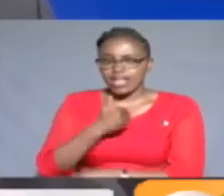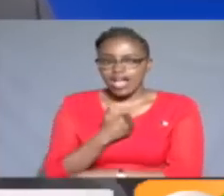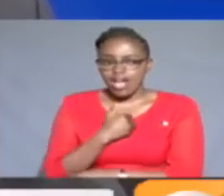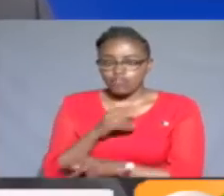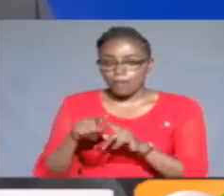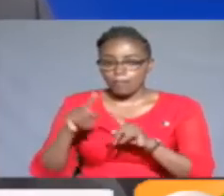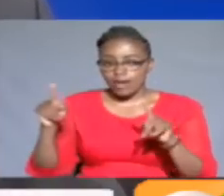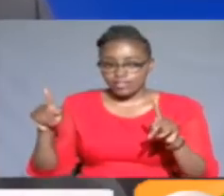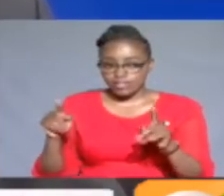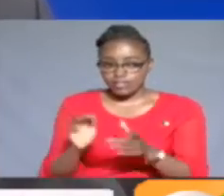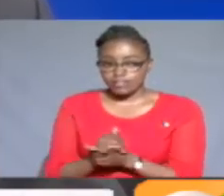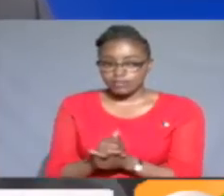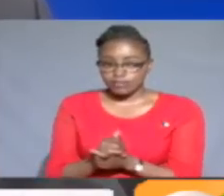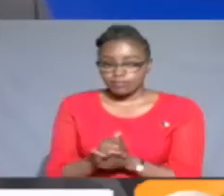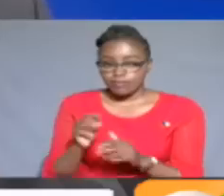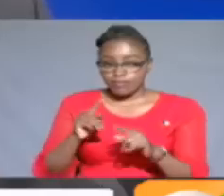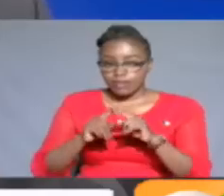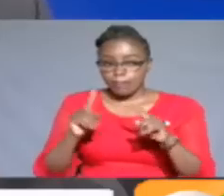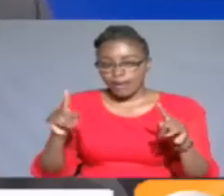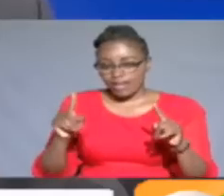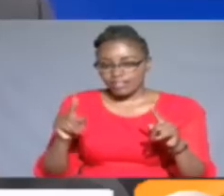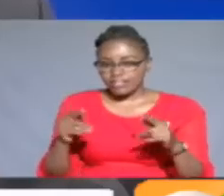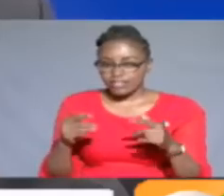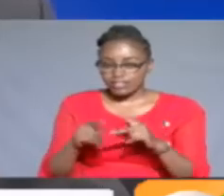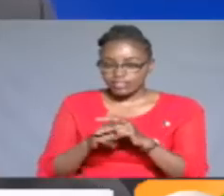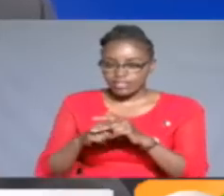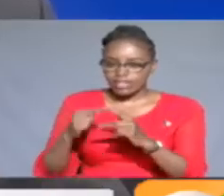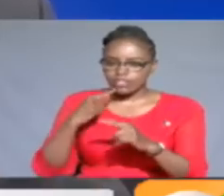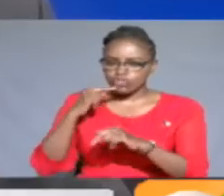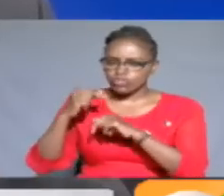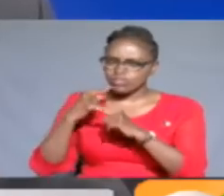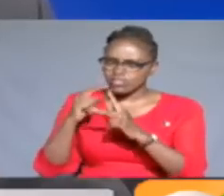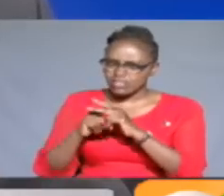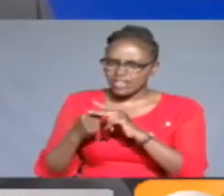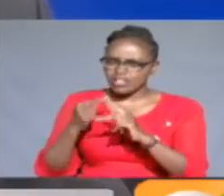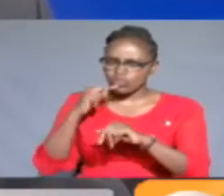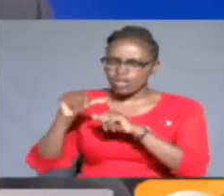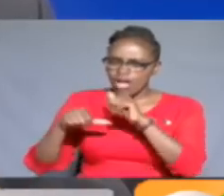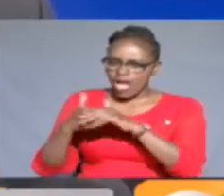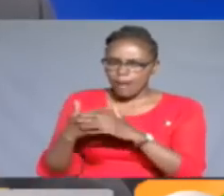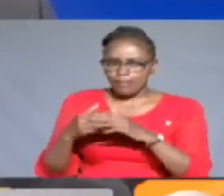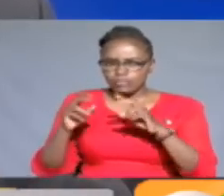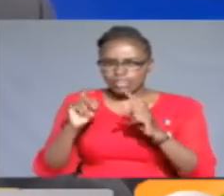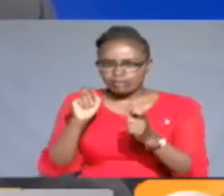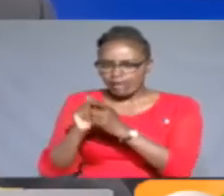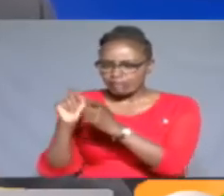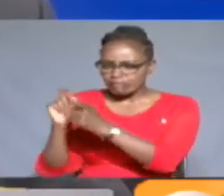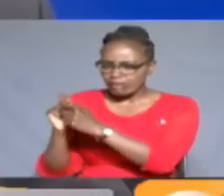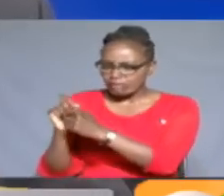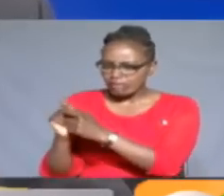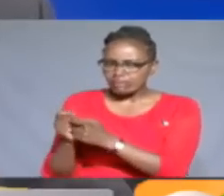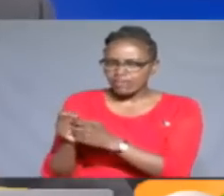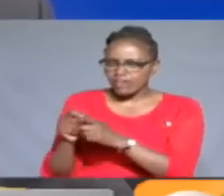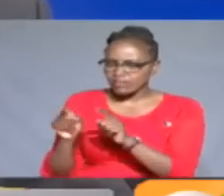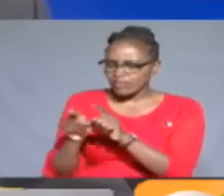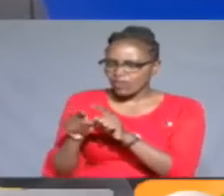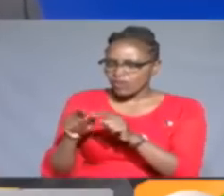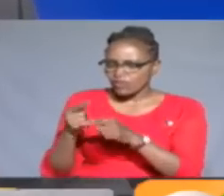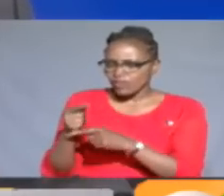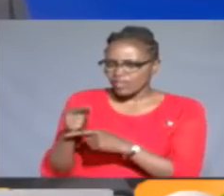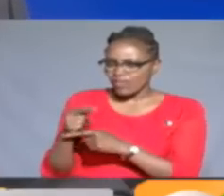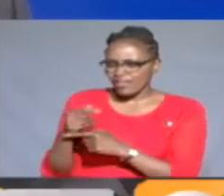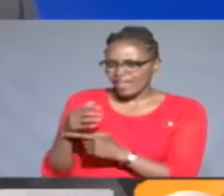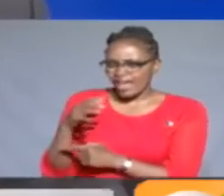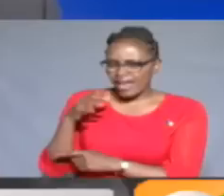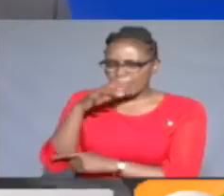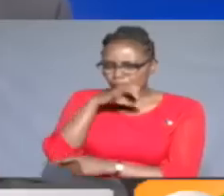But we started talking about screening. I think I don't want to move away from this and